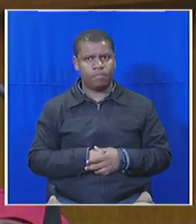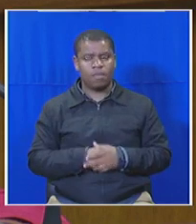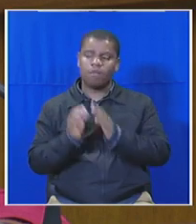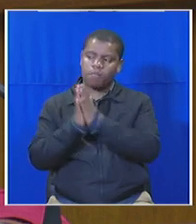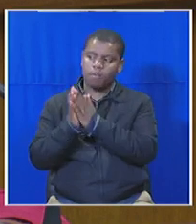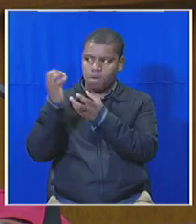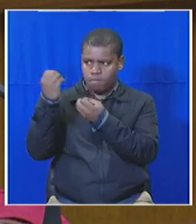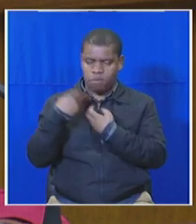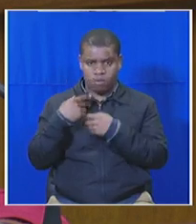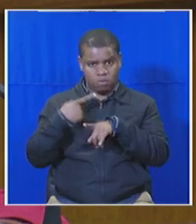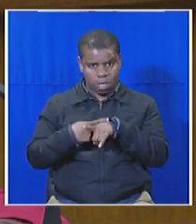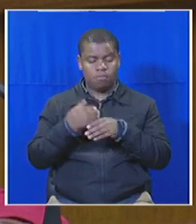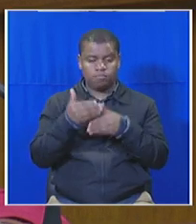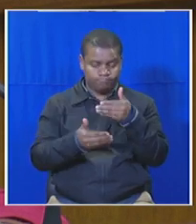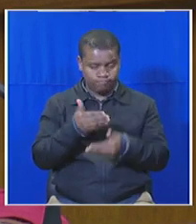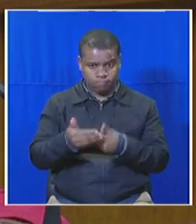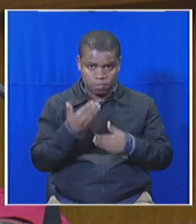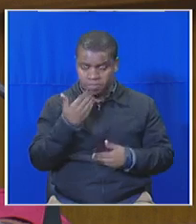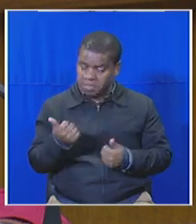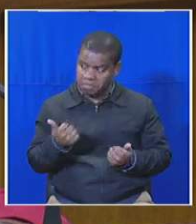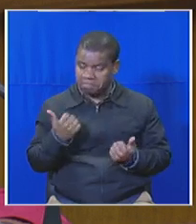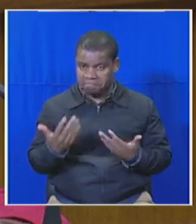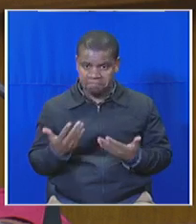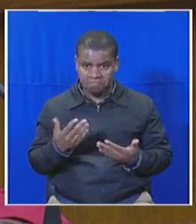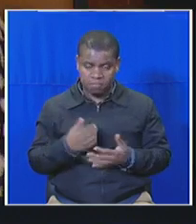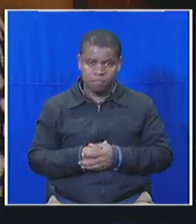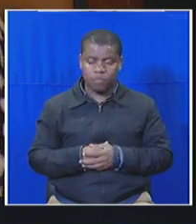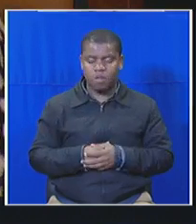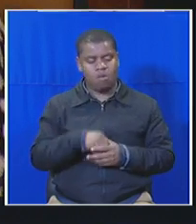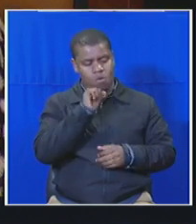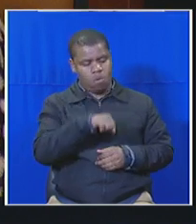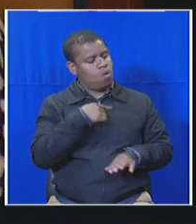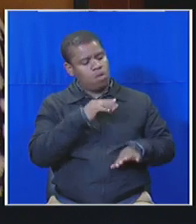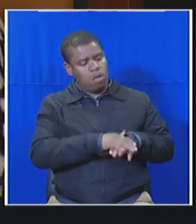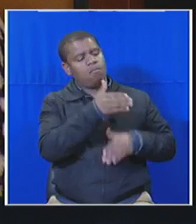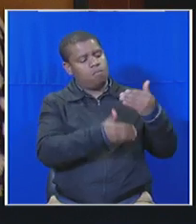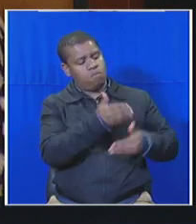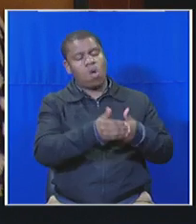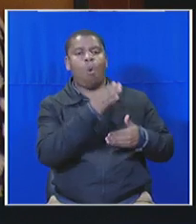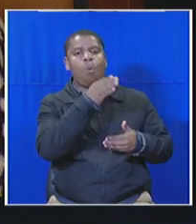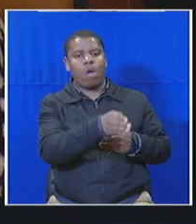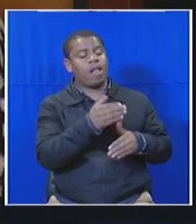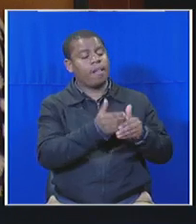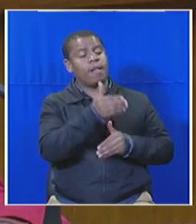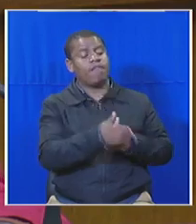Speaker? Order, honorable member, you can proceed after you have withdrawn.